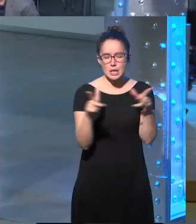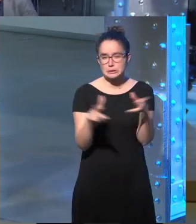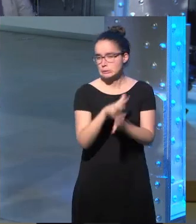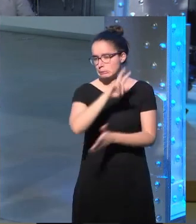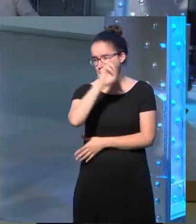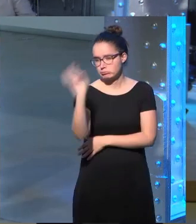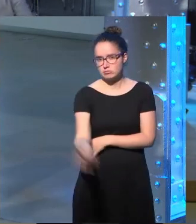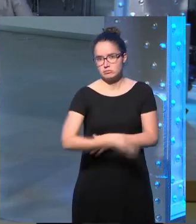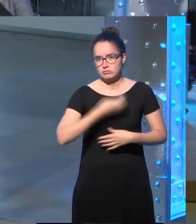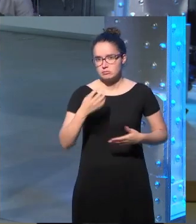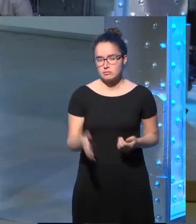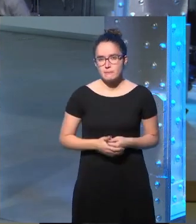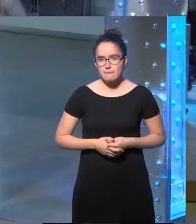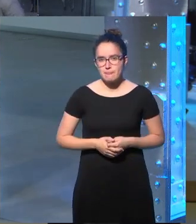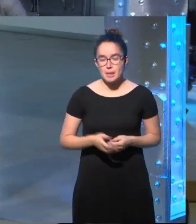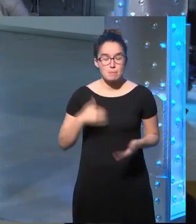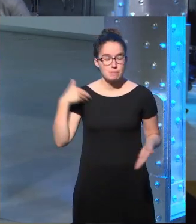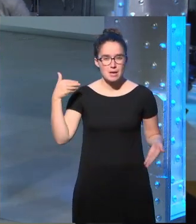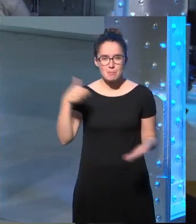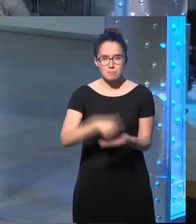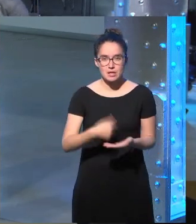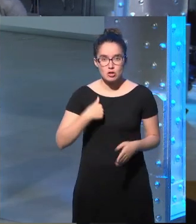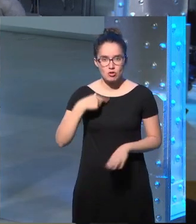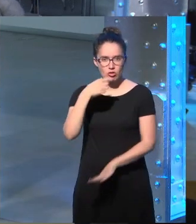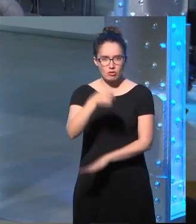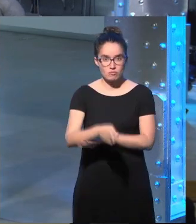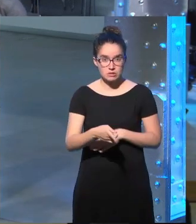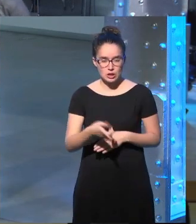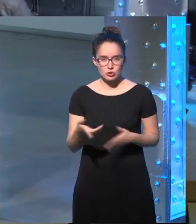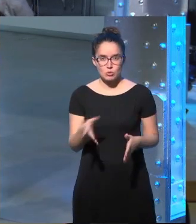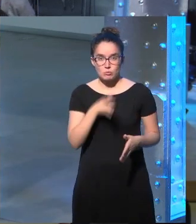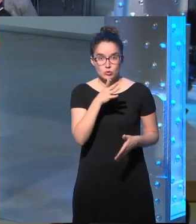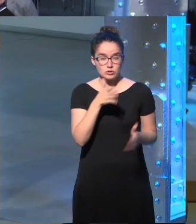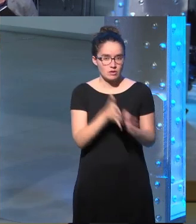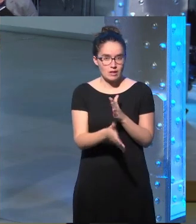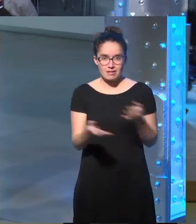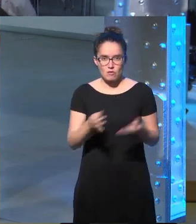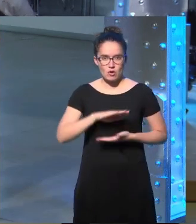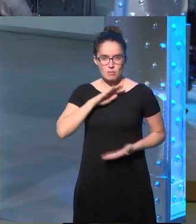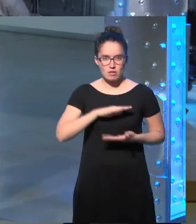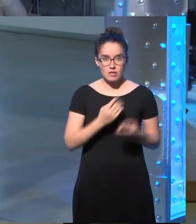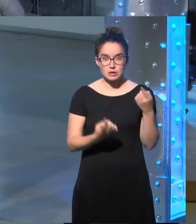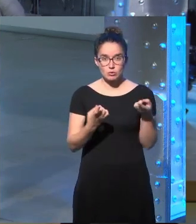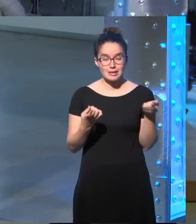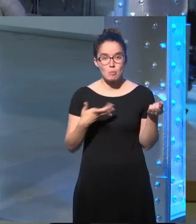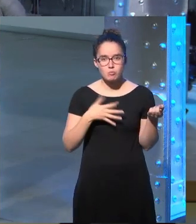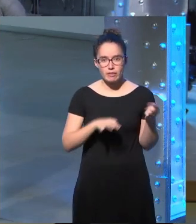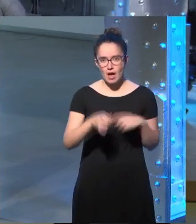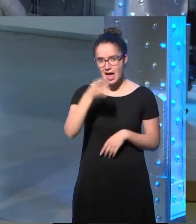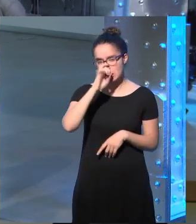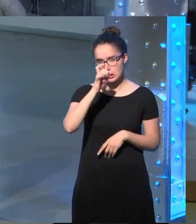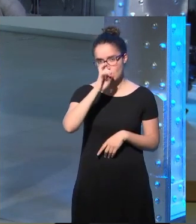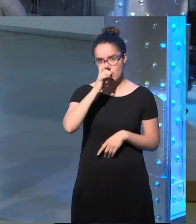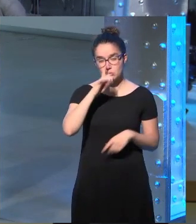media, and so on. And they ask me to lead that TV